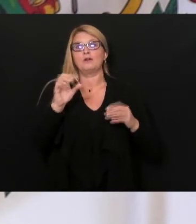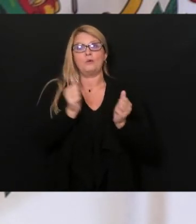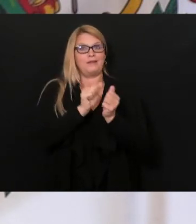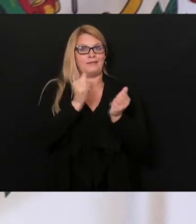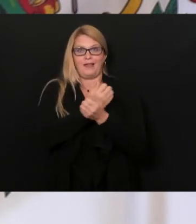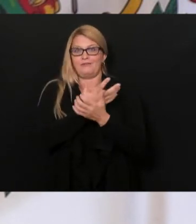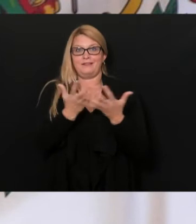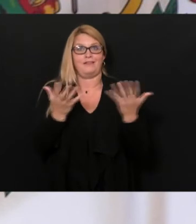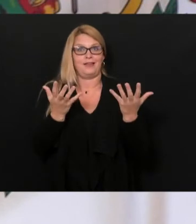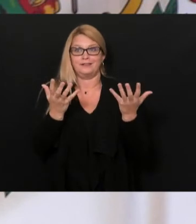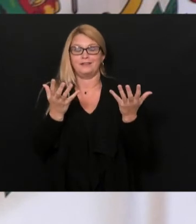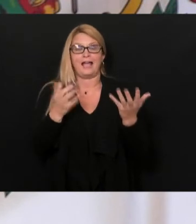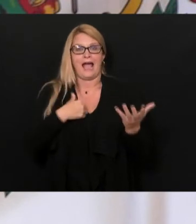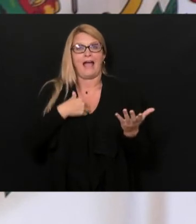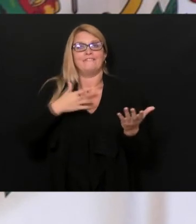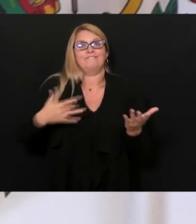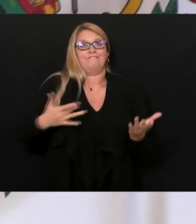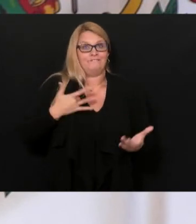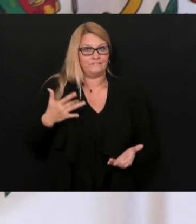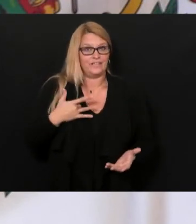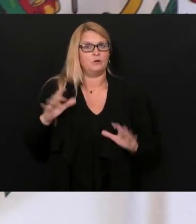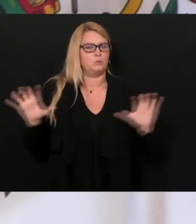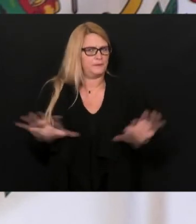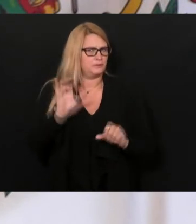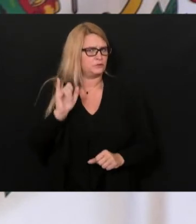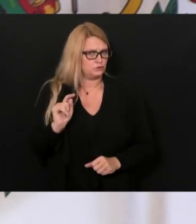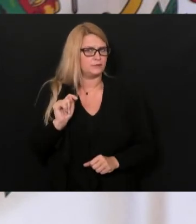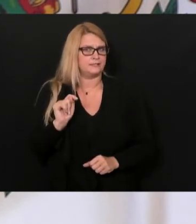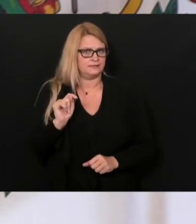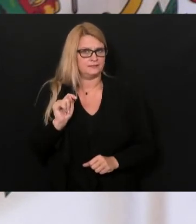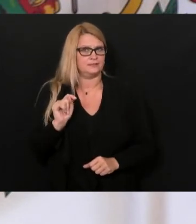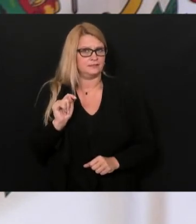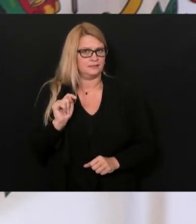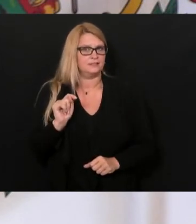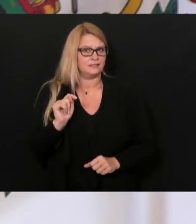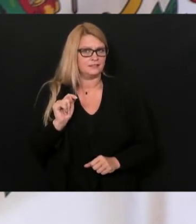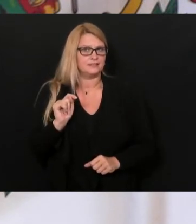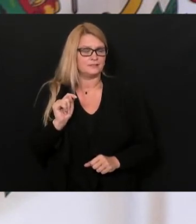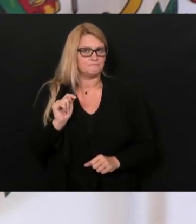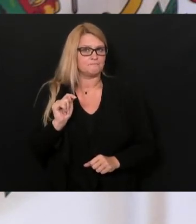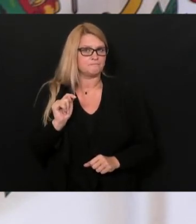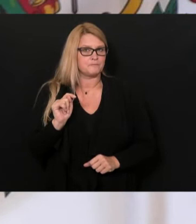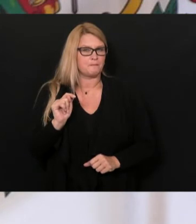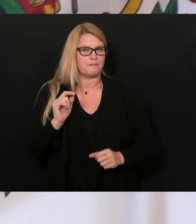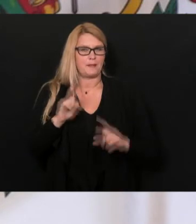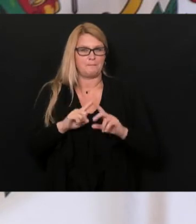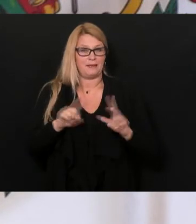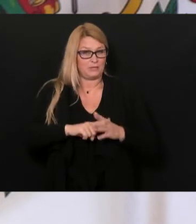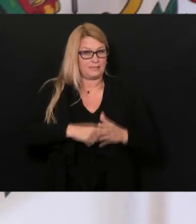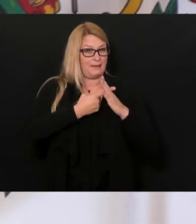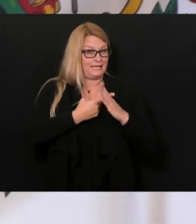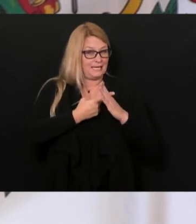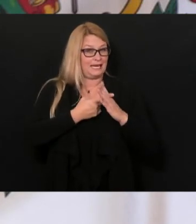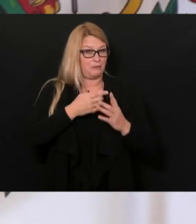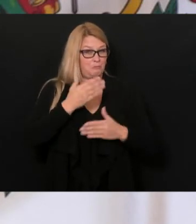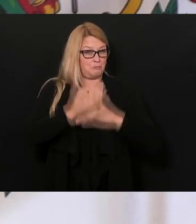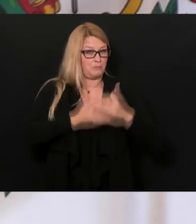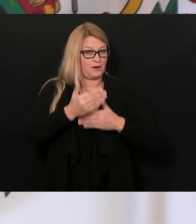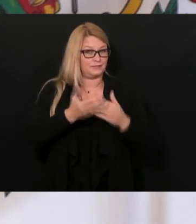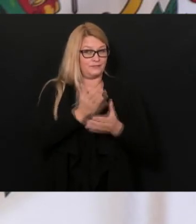said, I do think we're going to be able to do it. But we're early in the stage on that, but